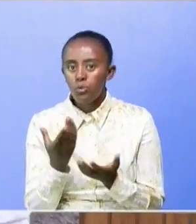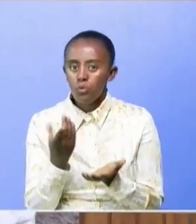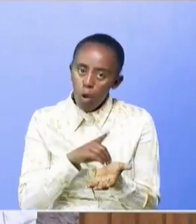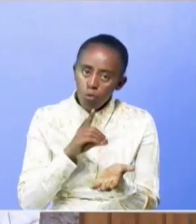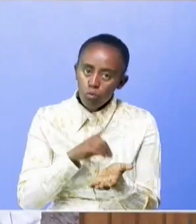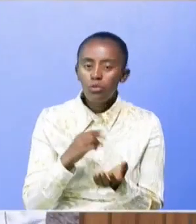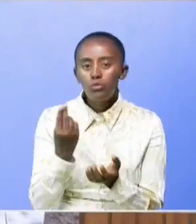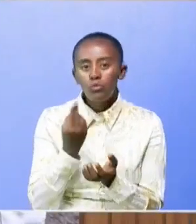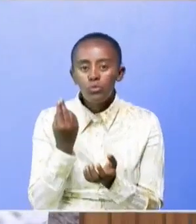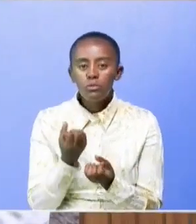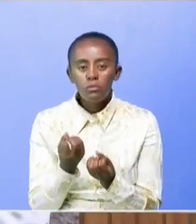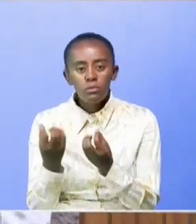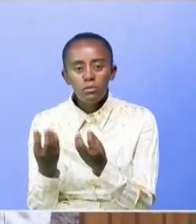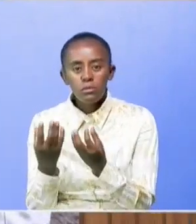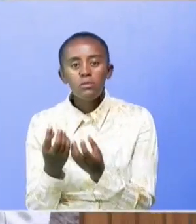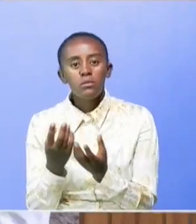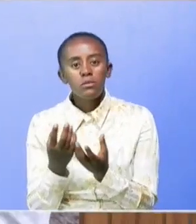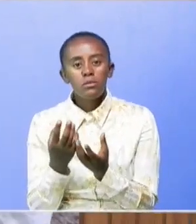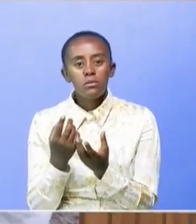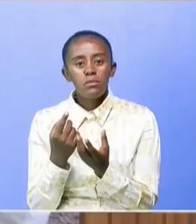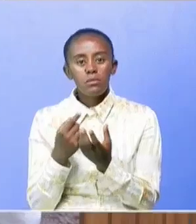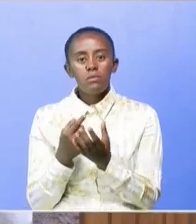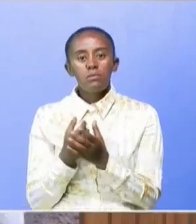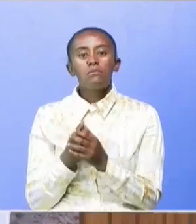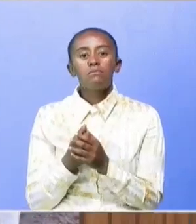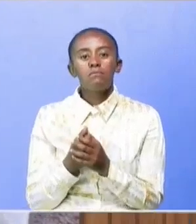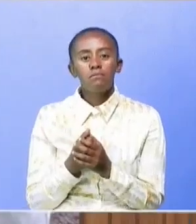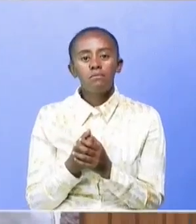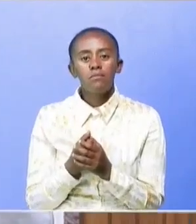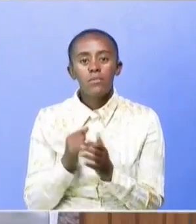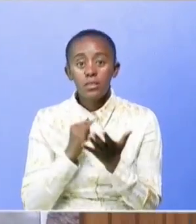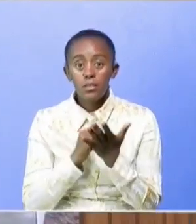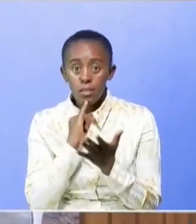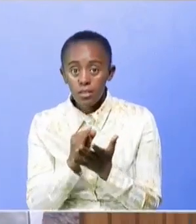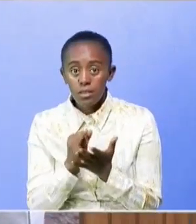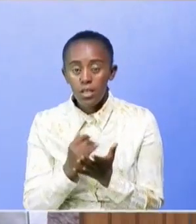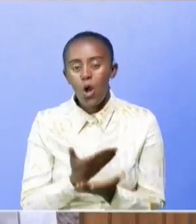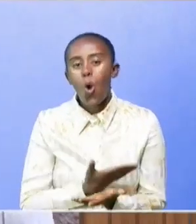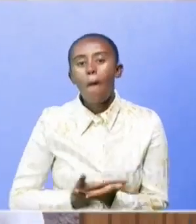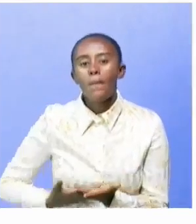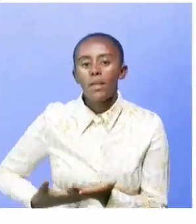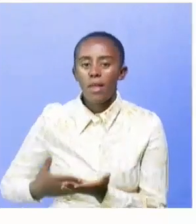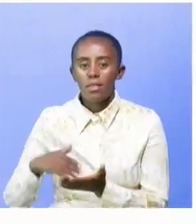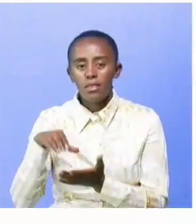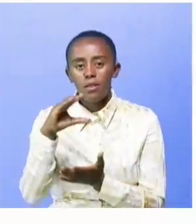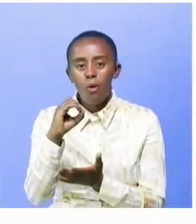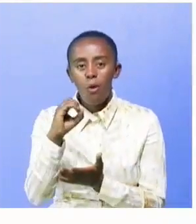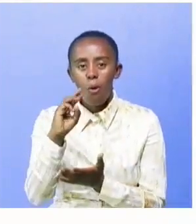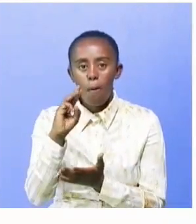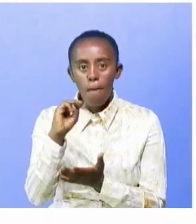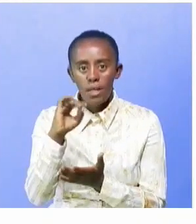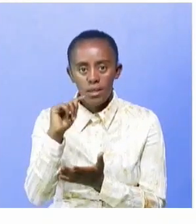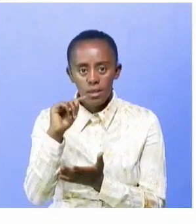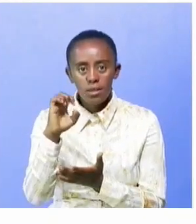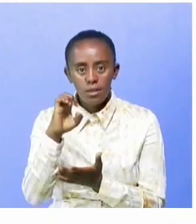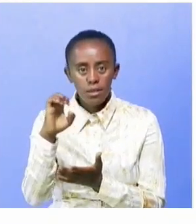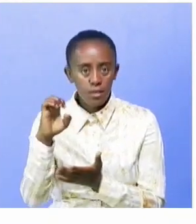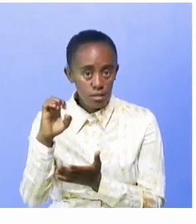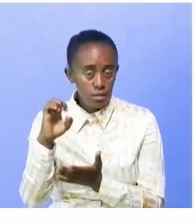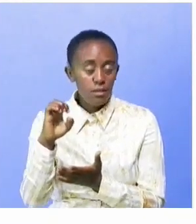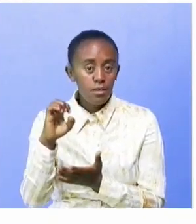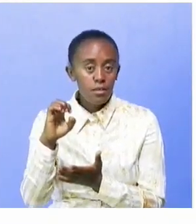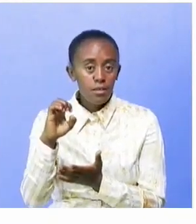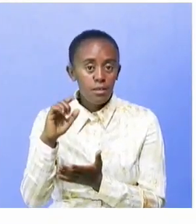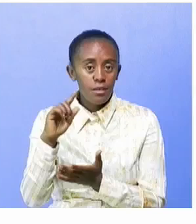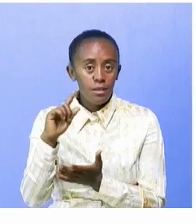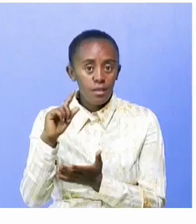are doctors also use that word a lot. So it is what? Commitment. Unwavering